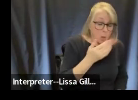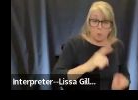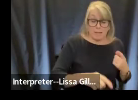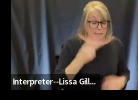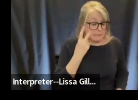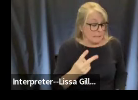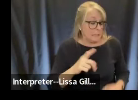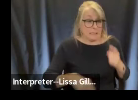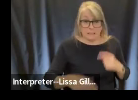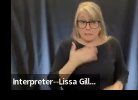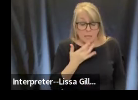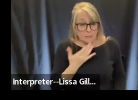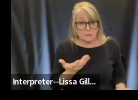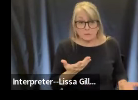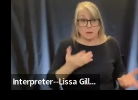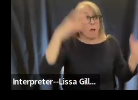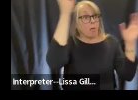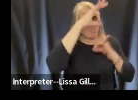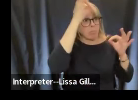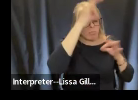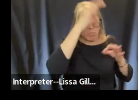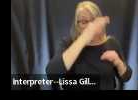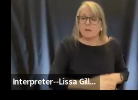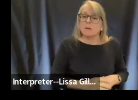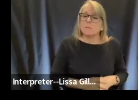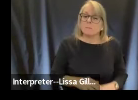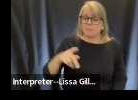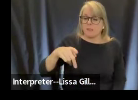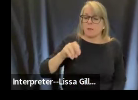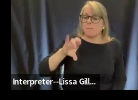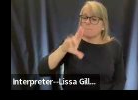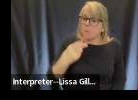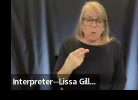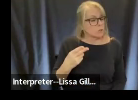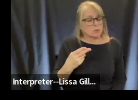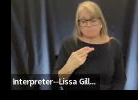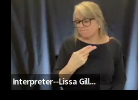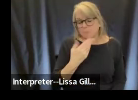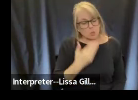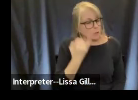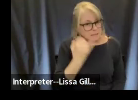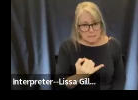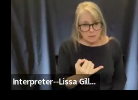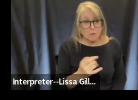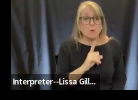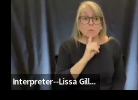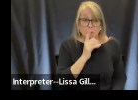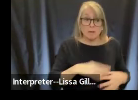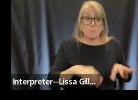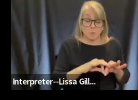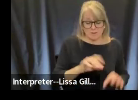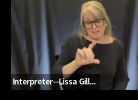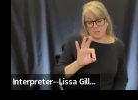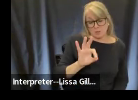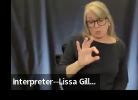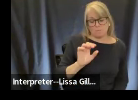an enclosed porch, also a bad idea. The key is 20 feet away from the home with the exhaust pointed away from windows